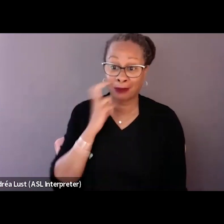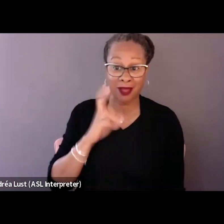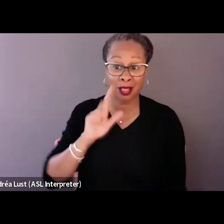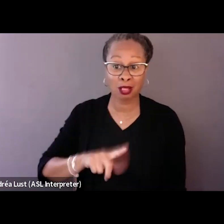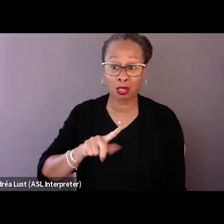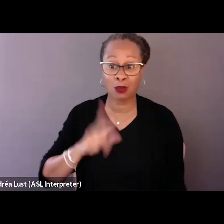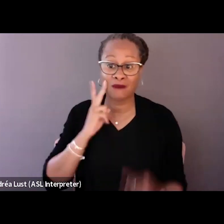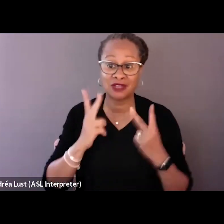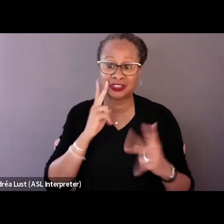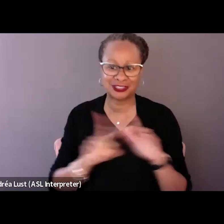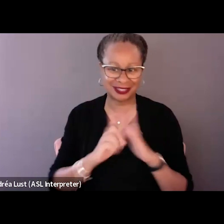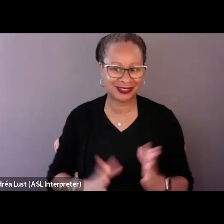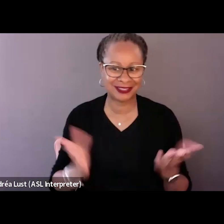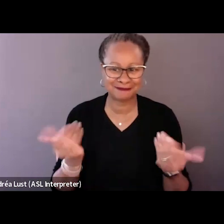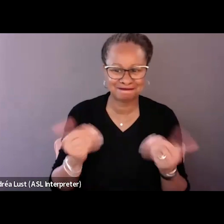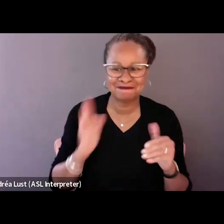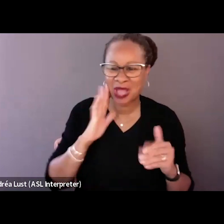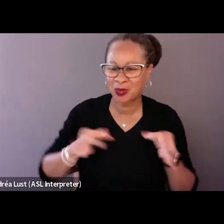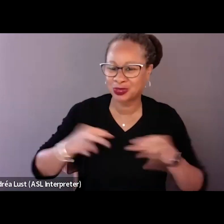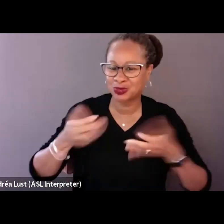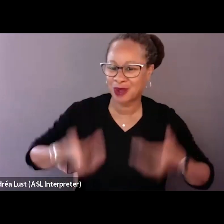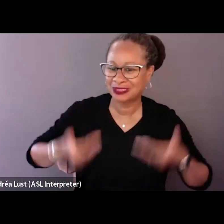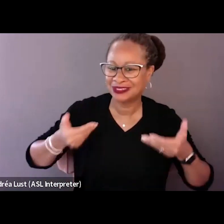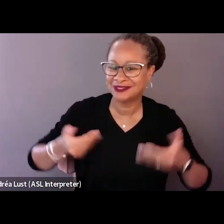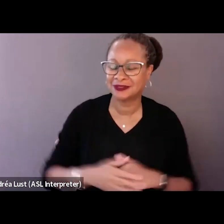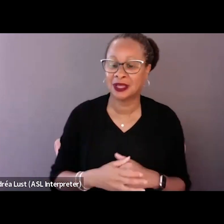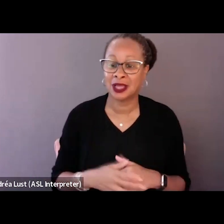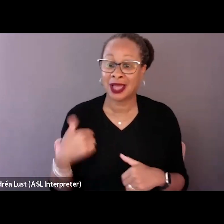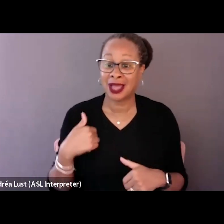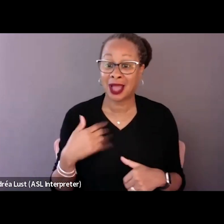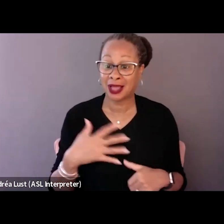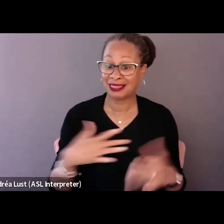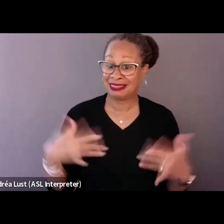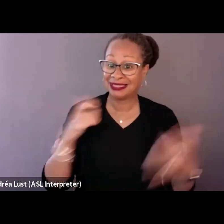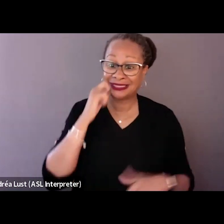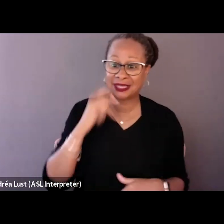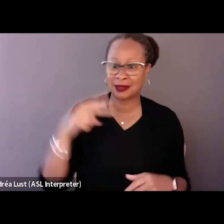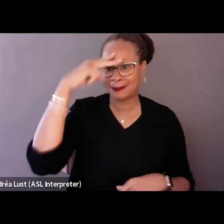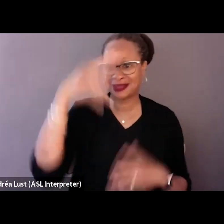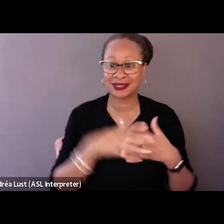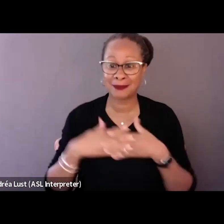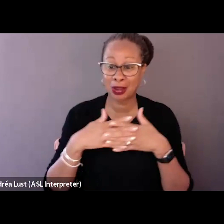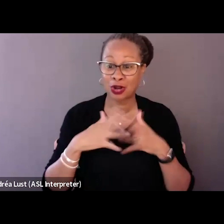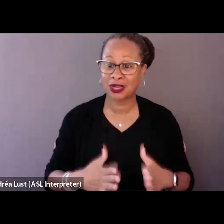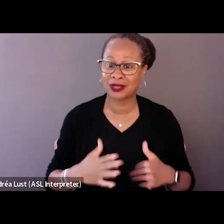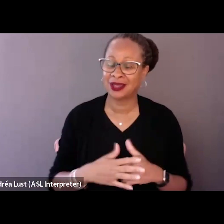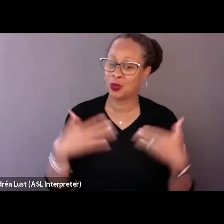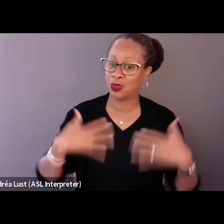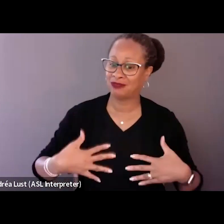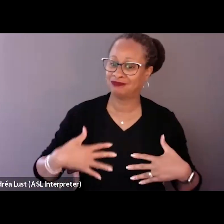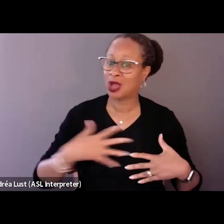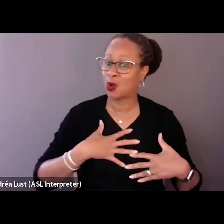and low vision attendees, I'm going to describe myself. I am a light-skinned Mexican American wearing